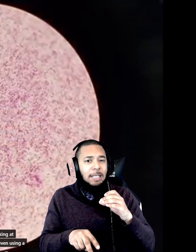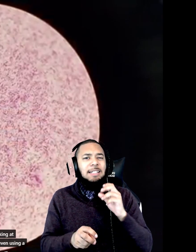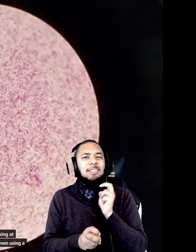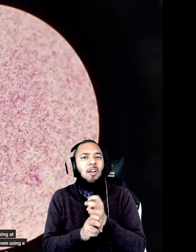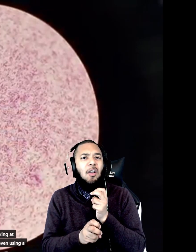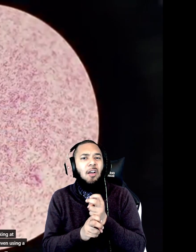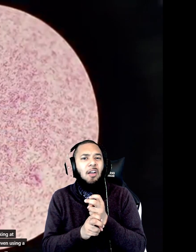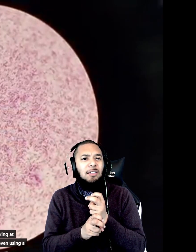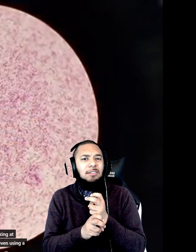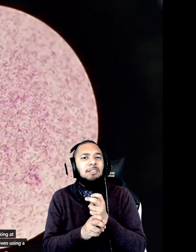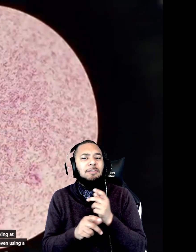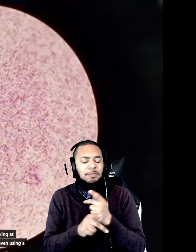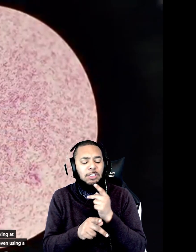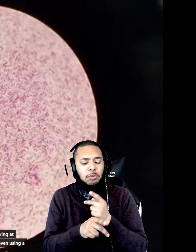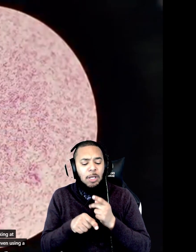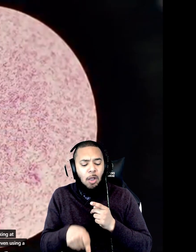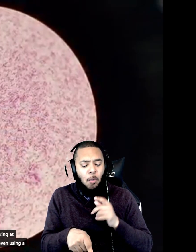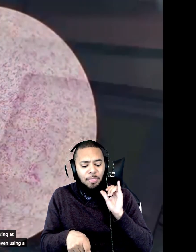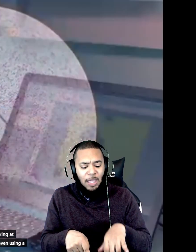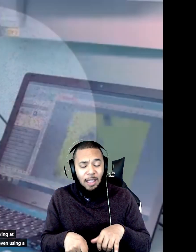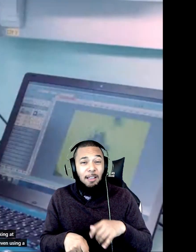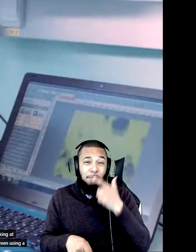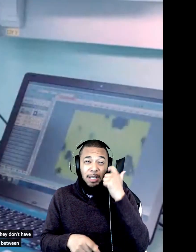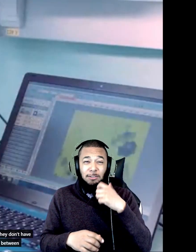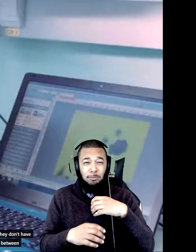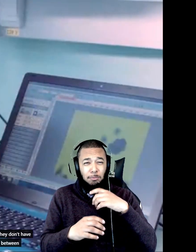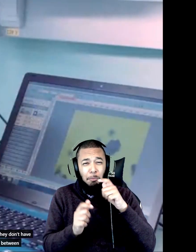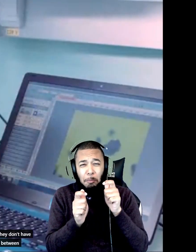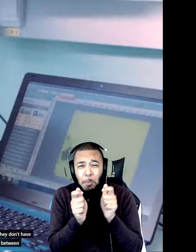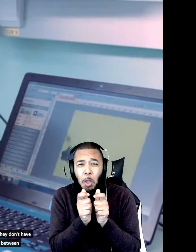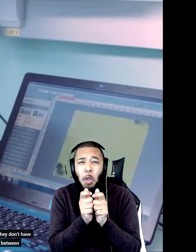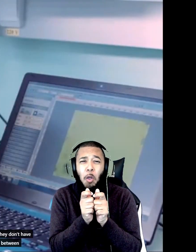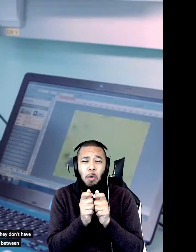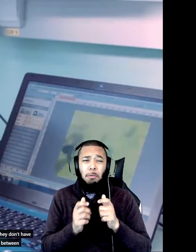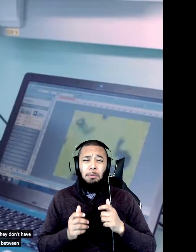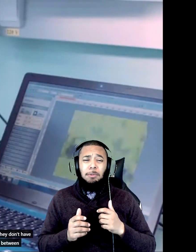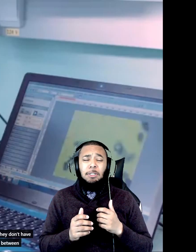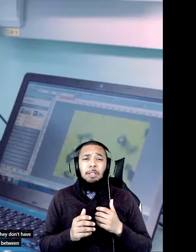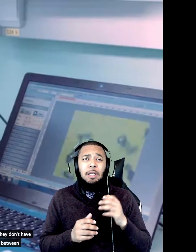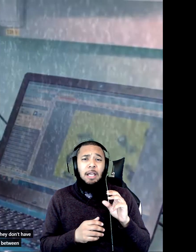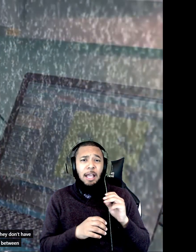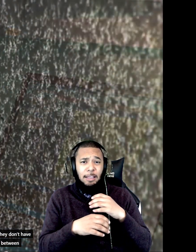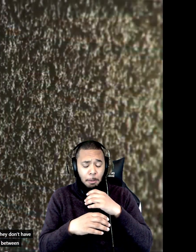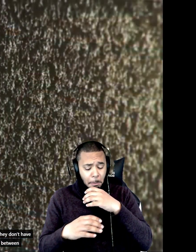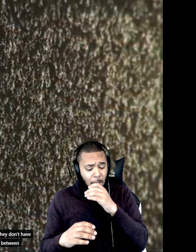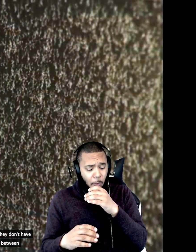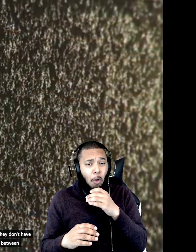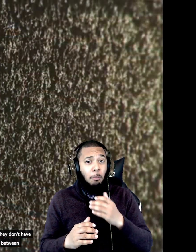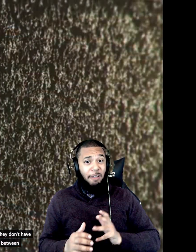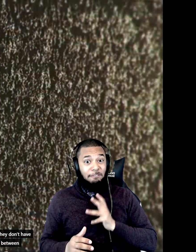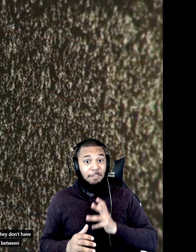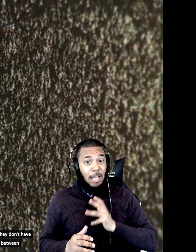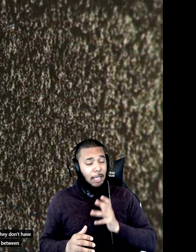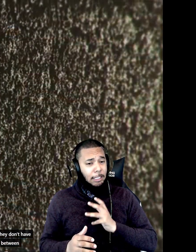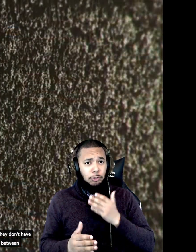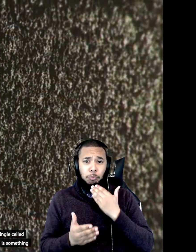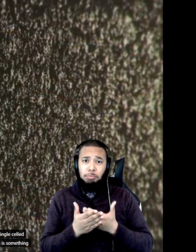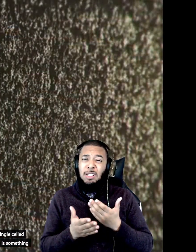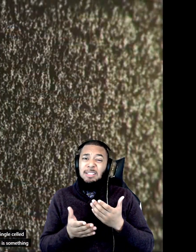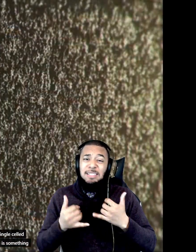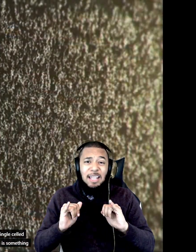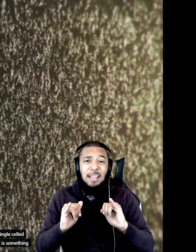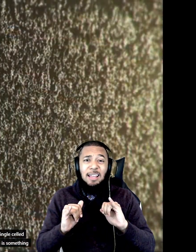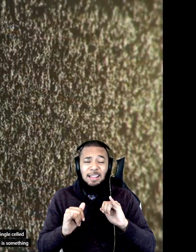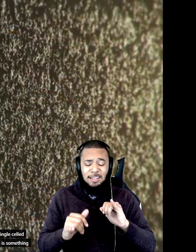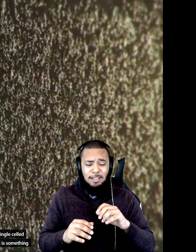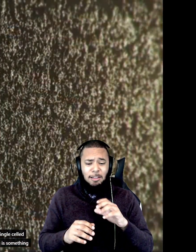you're looking at. They're incredibly small, and even using a highly advanced microscope, they don't have a lot of defining features between them because